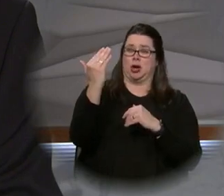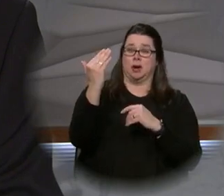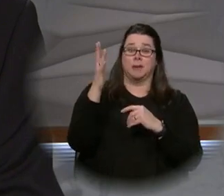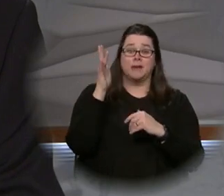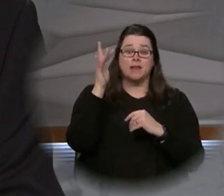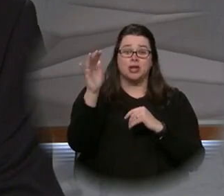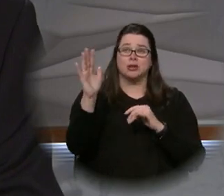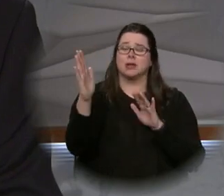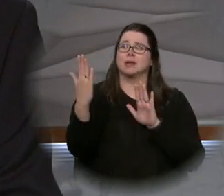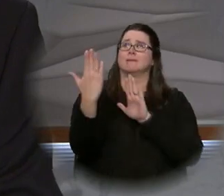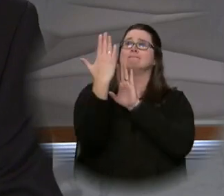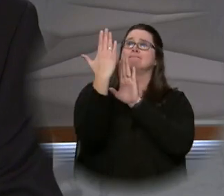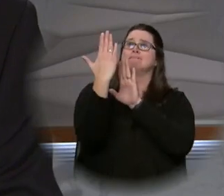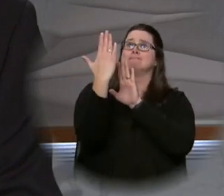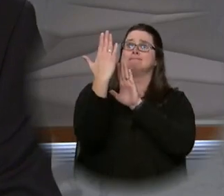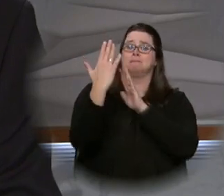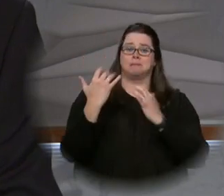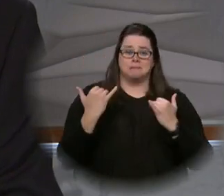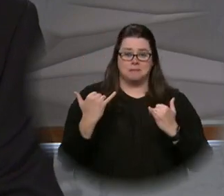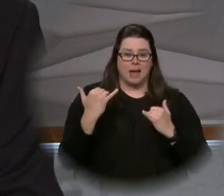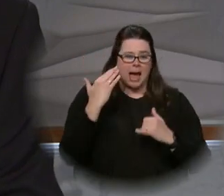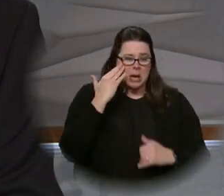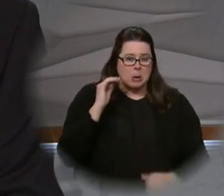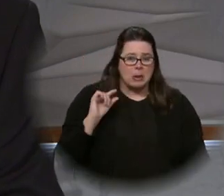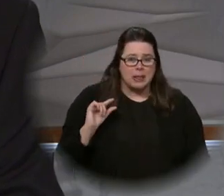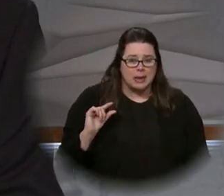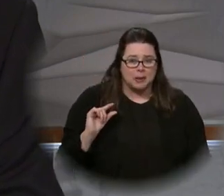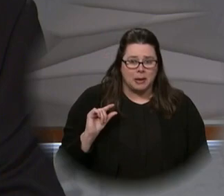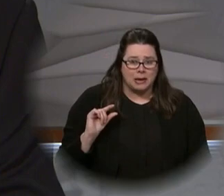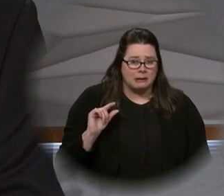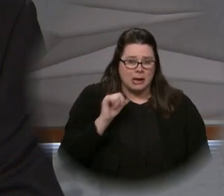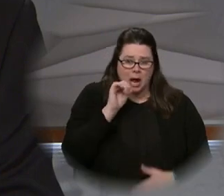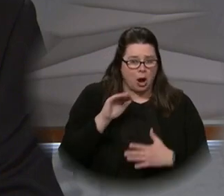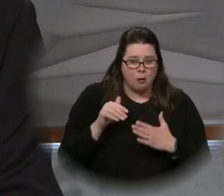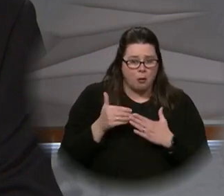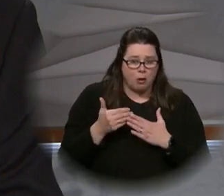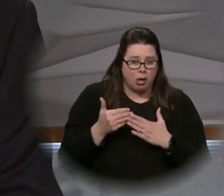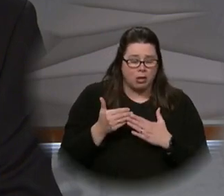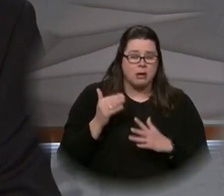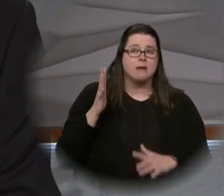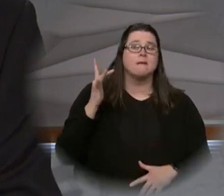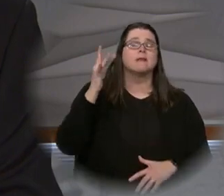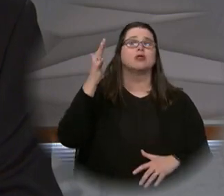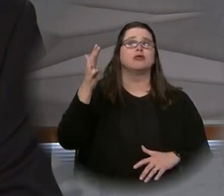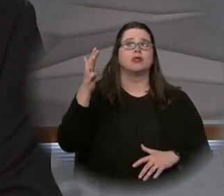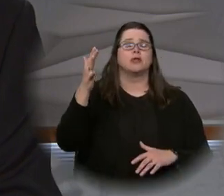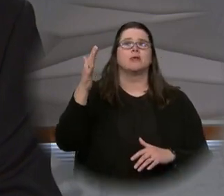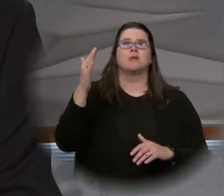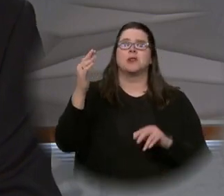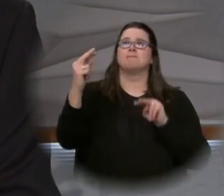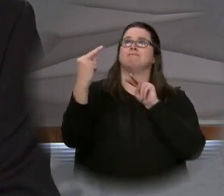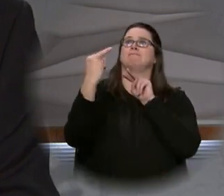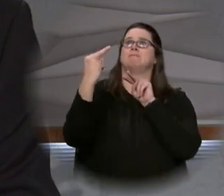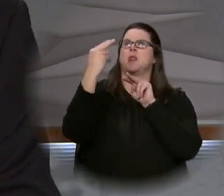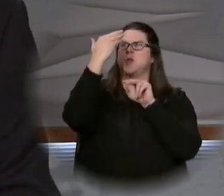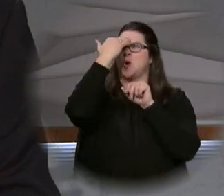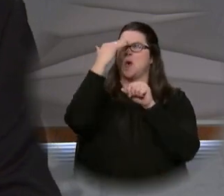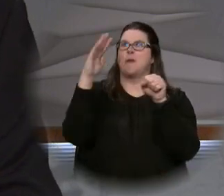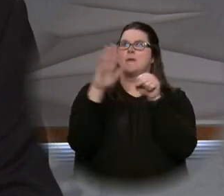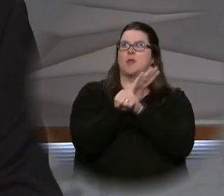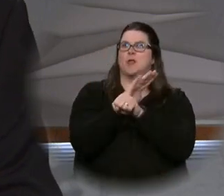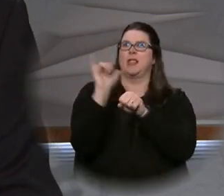face. At present, I know partially. Then I shall know fully, as I am fully